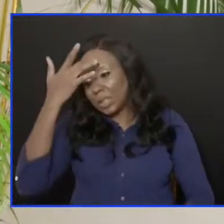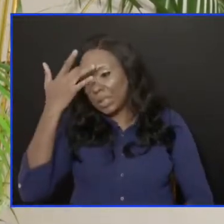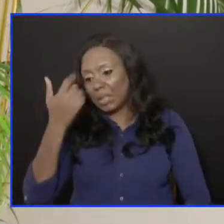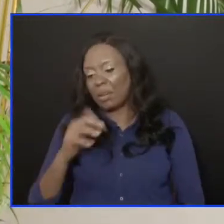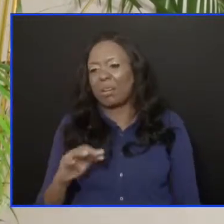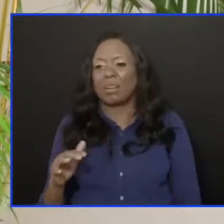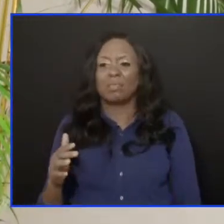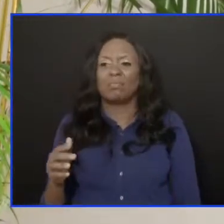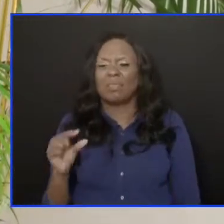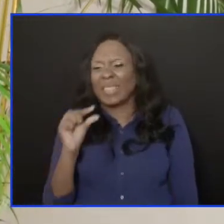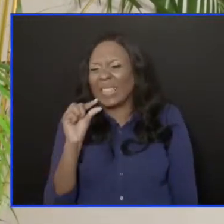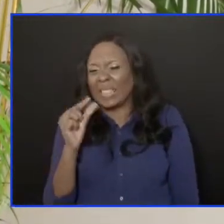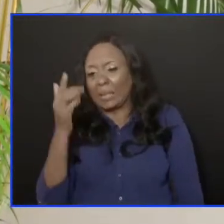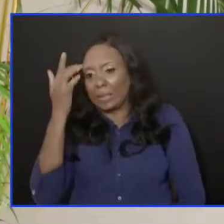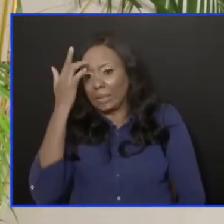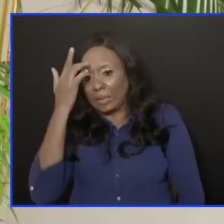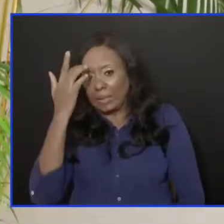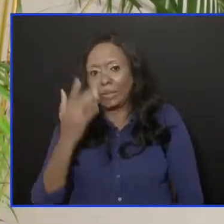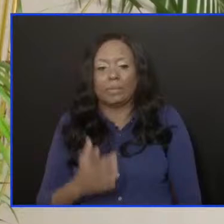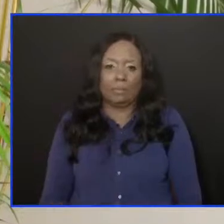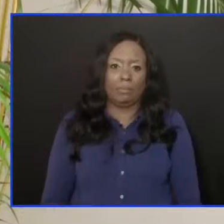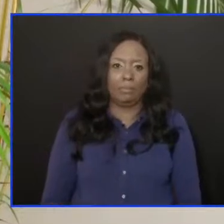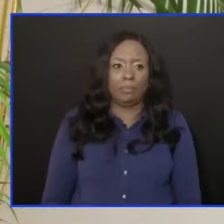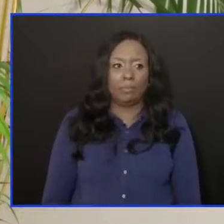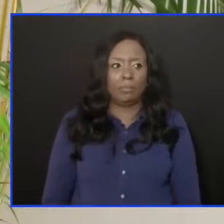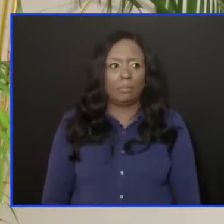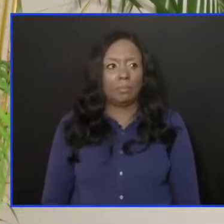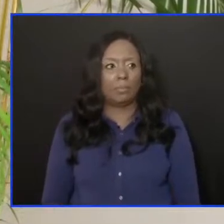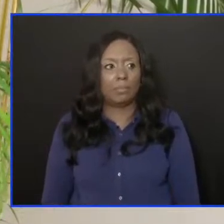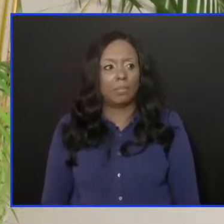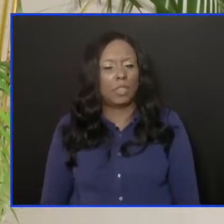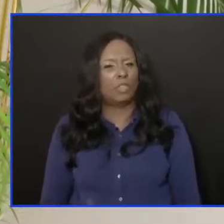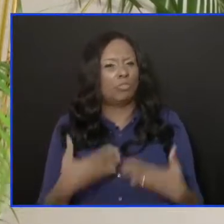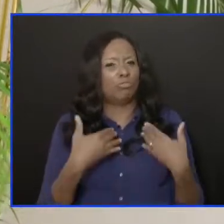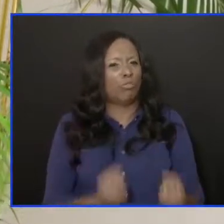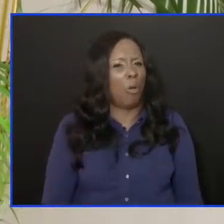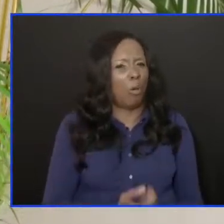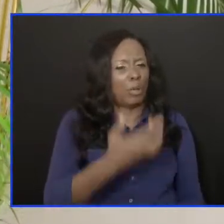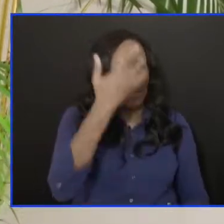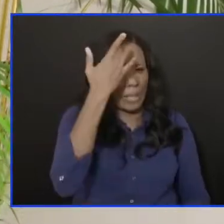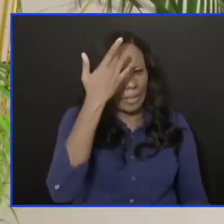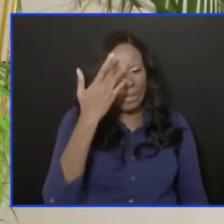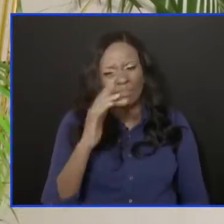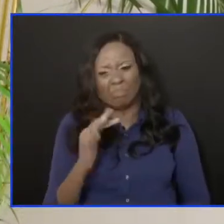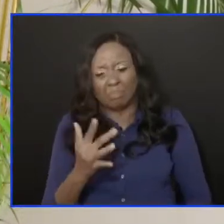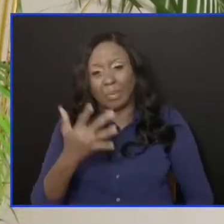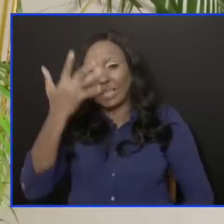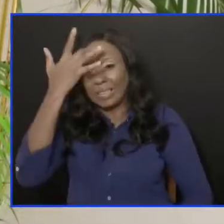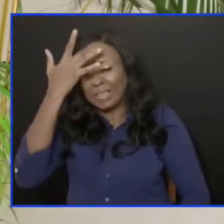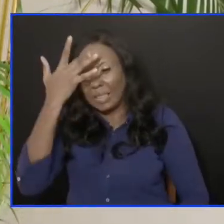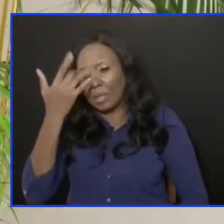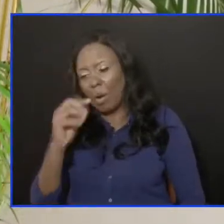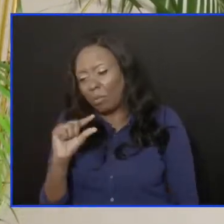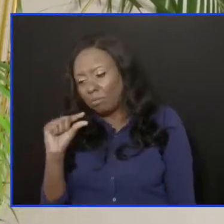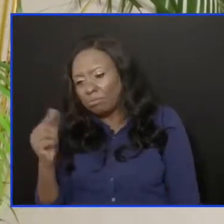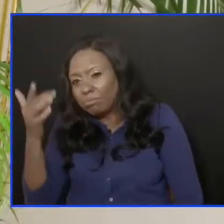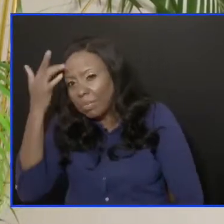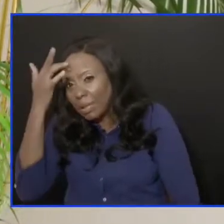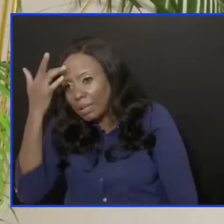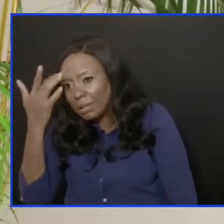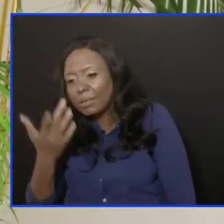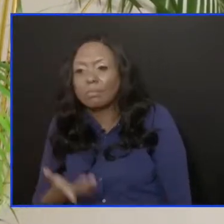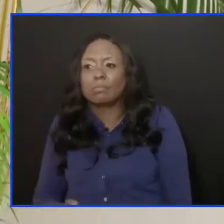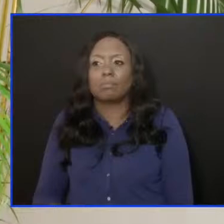are red obviously need more immediate type interventions. The issue is that there